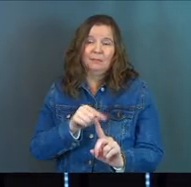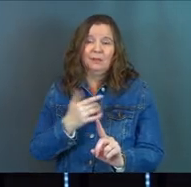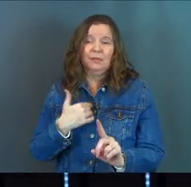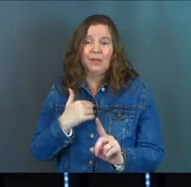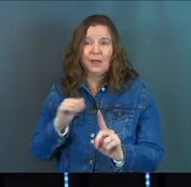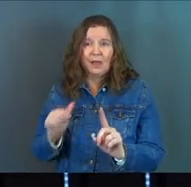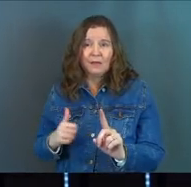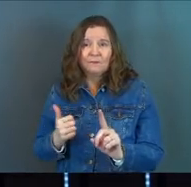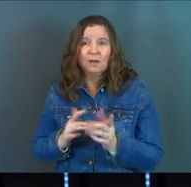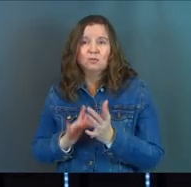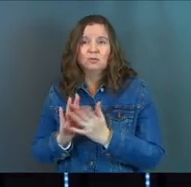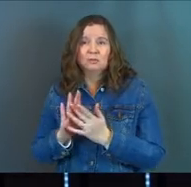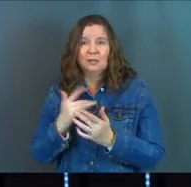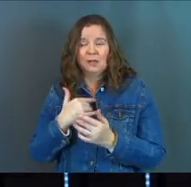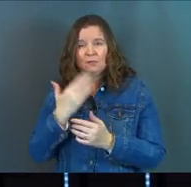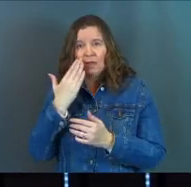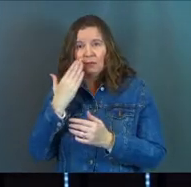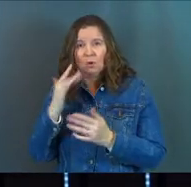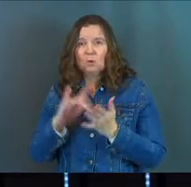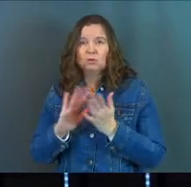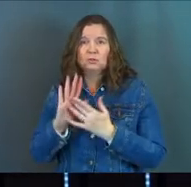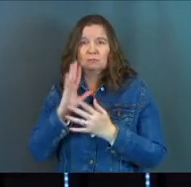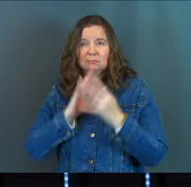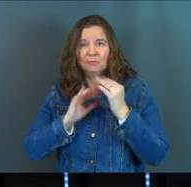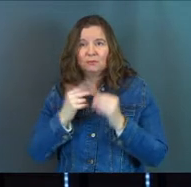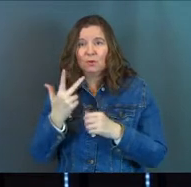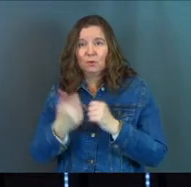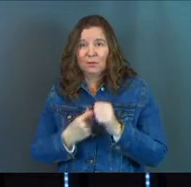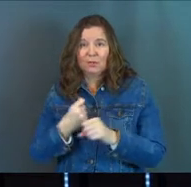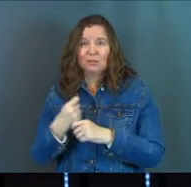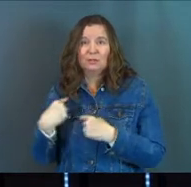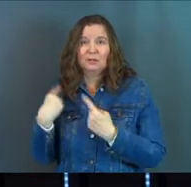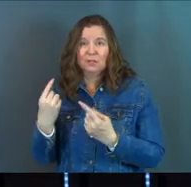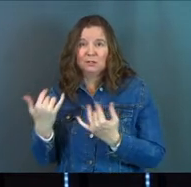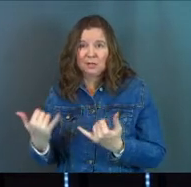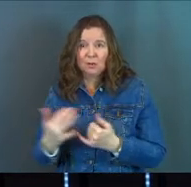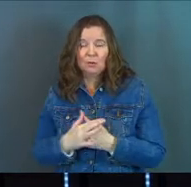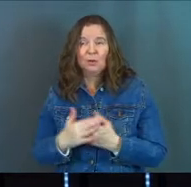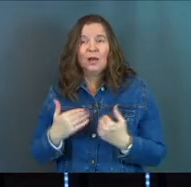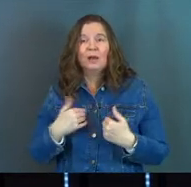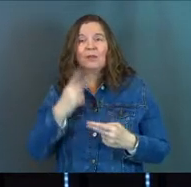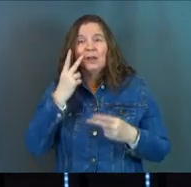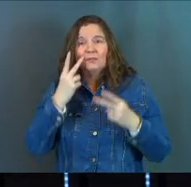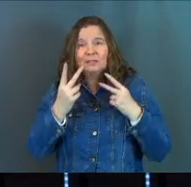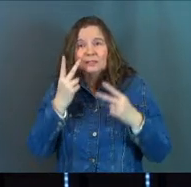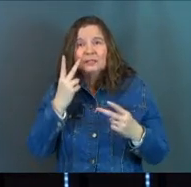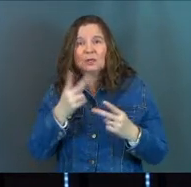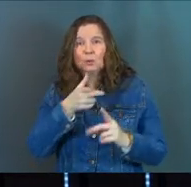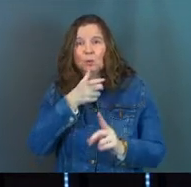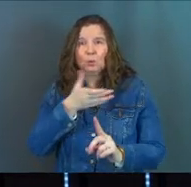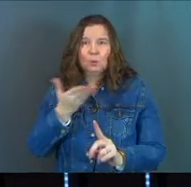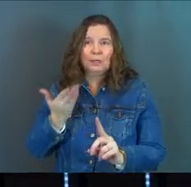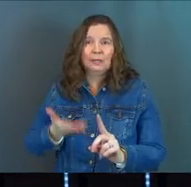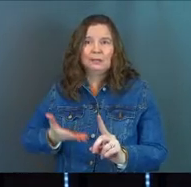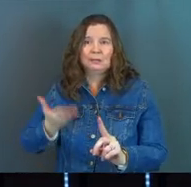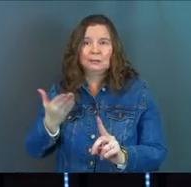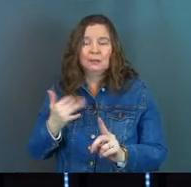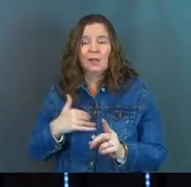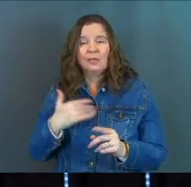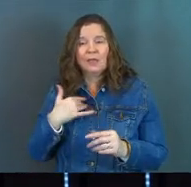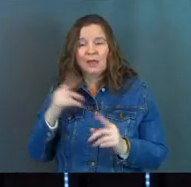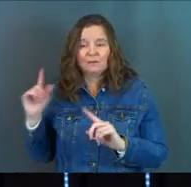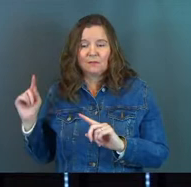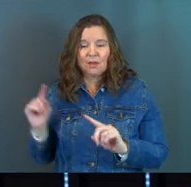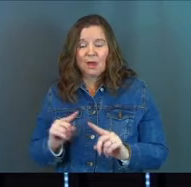Because they have followed Jesus and they have known Jesus for 3 years now. And they have seen who he is. And